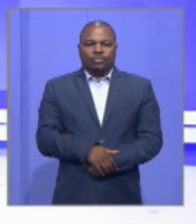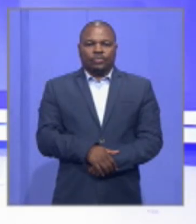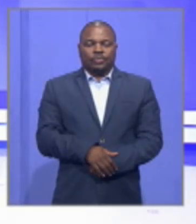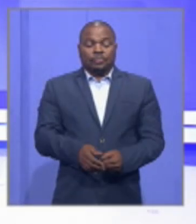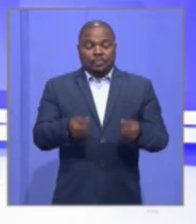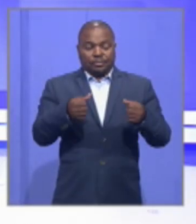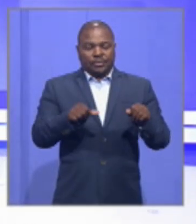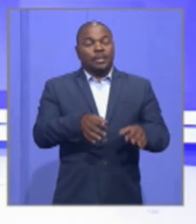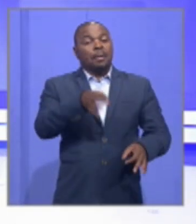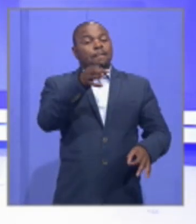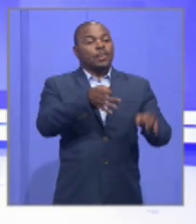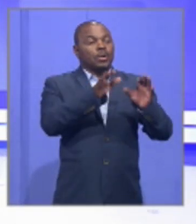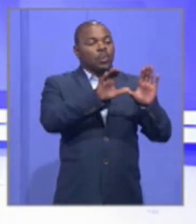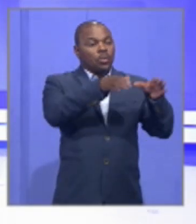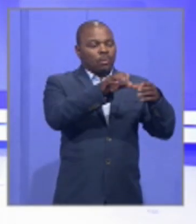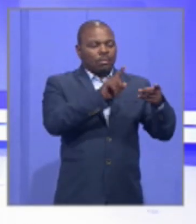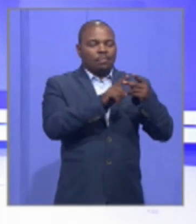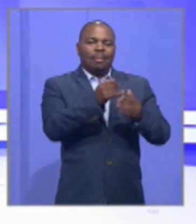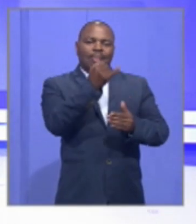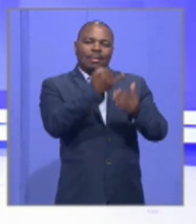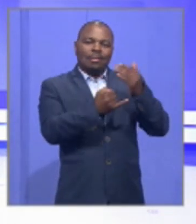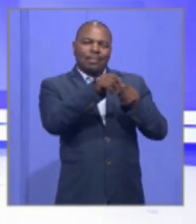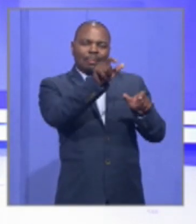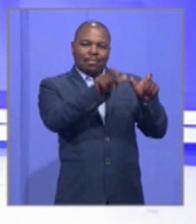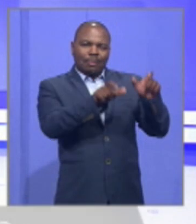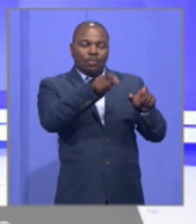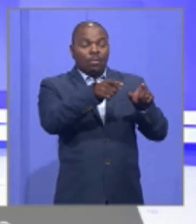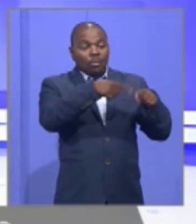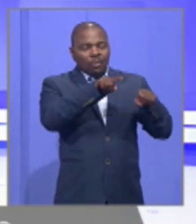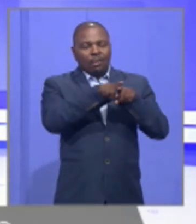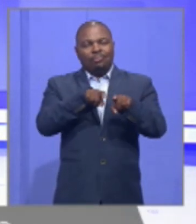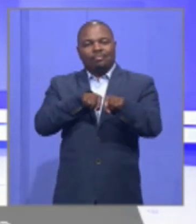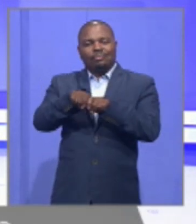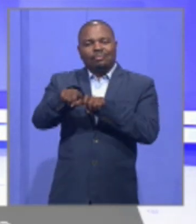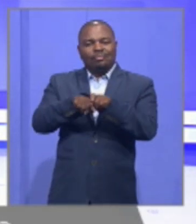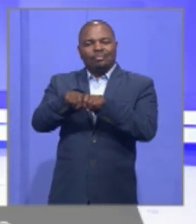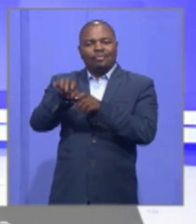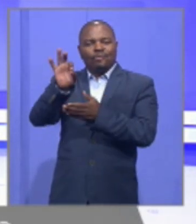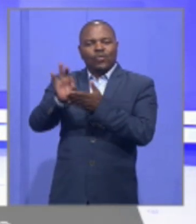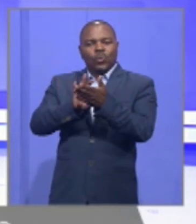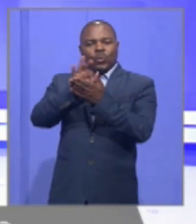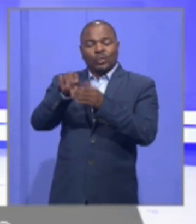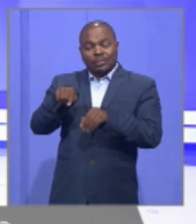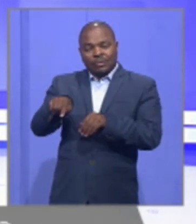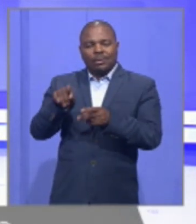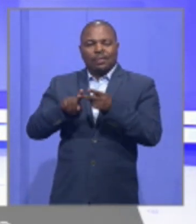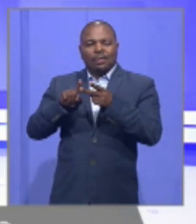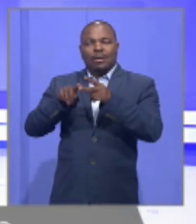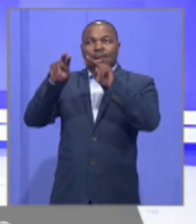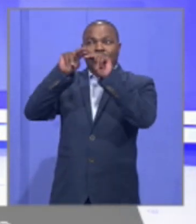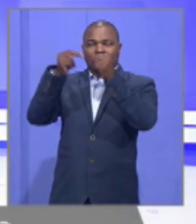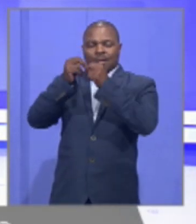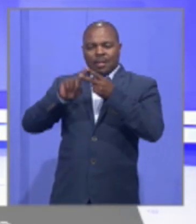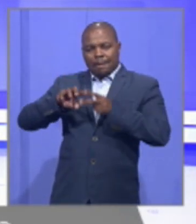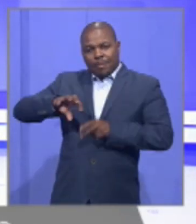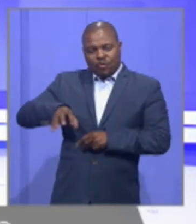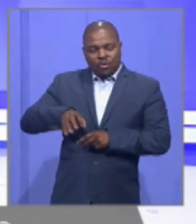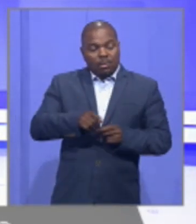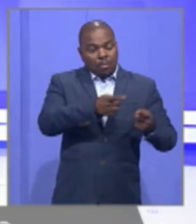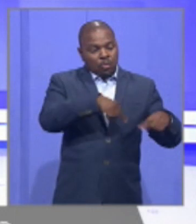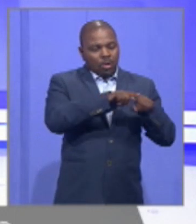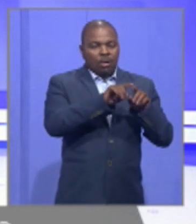Mokoko wa dipolotiki le bontlhopheng ba ba ikemetseng ba ba gaisanelang ditlhopho tsa monongwaga tsa bosetšhaba le diporofense ba tlile go saena